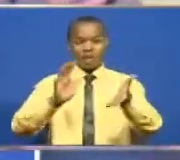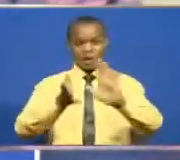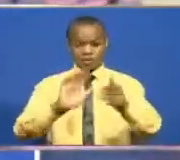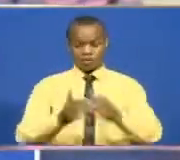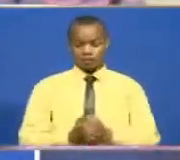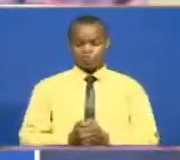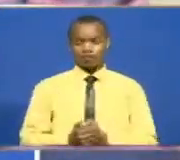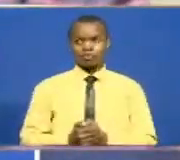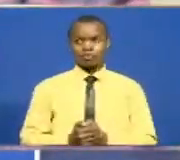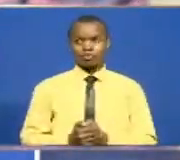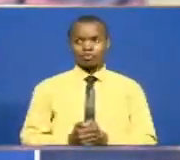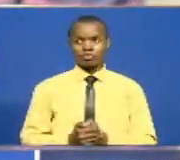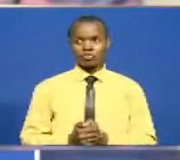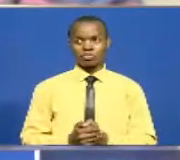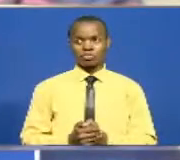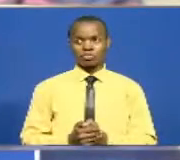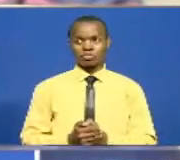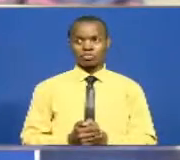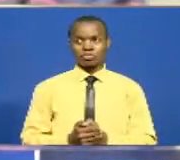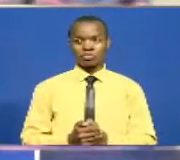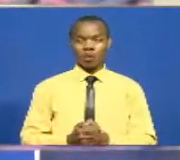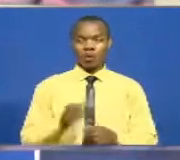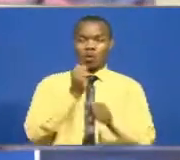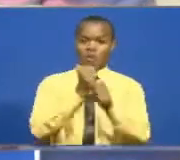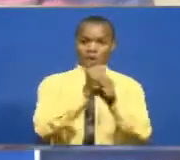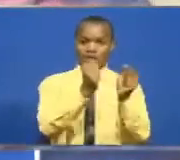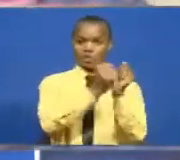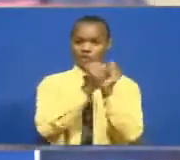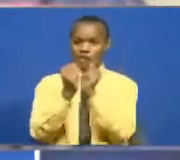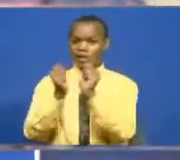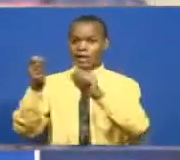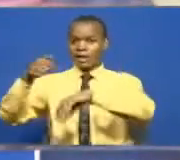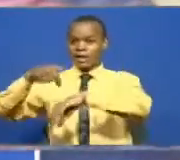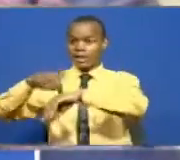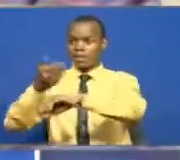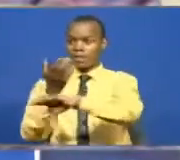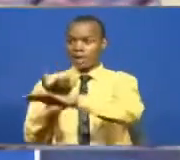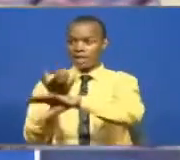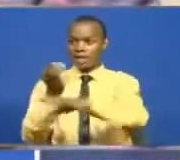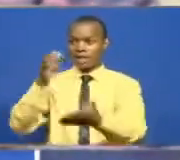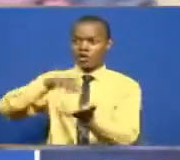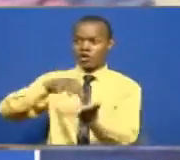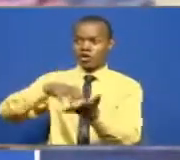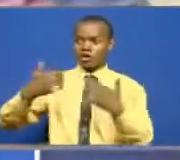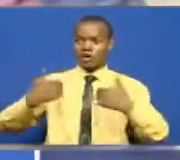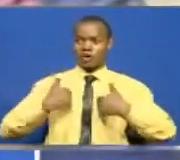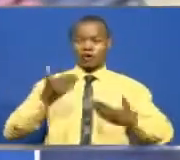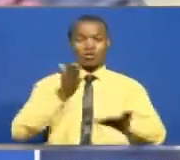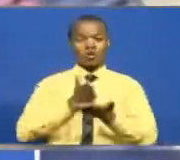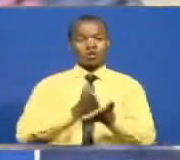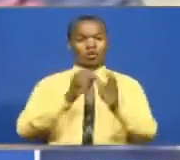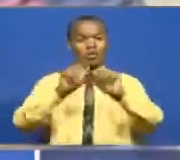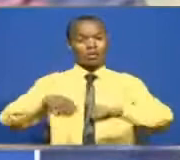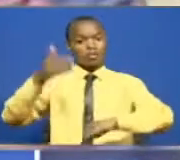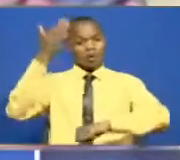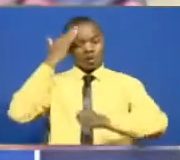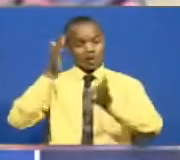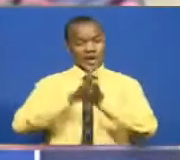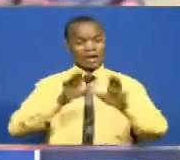could merge together so that at least during the times of hardships, we can also opt for commercialization of our